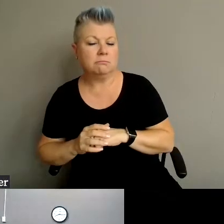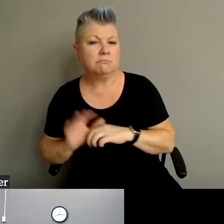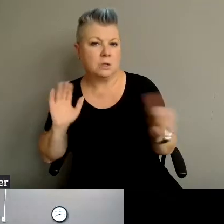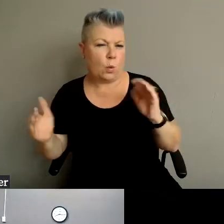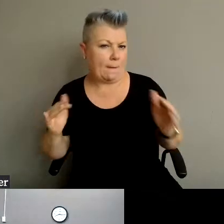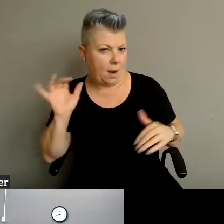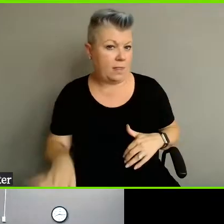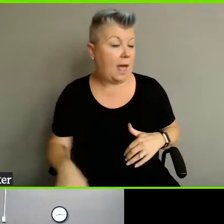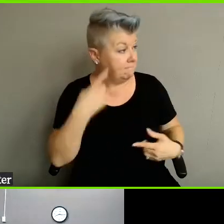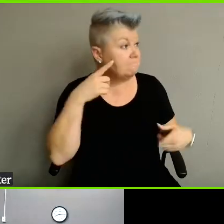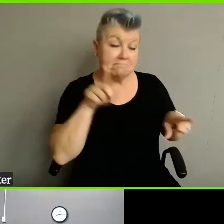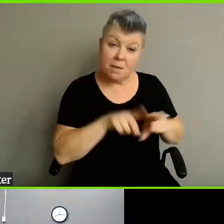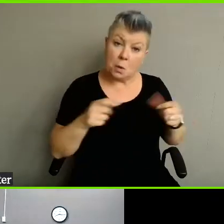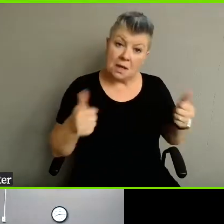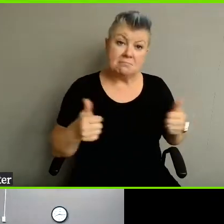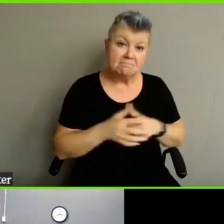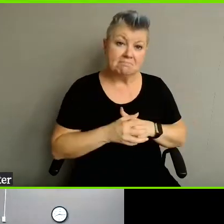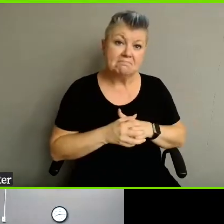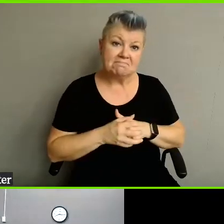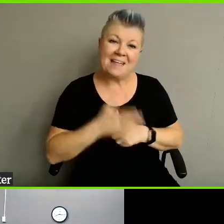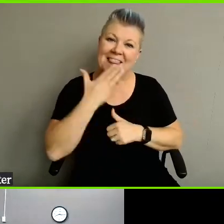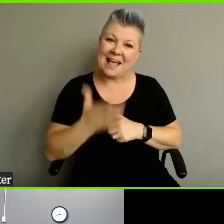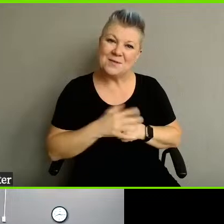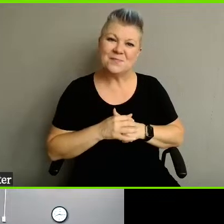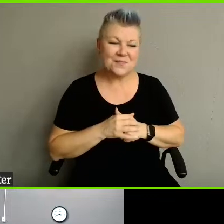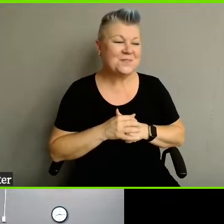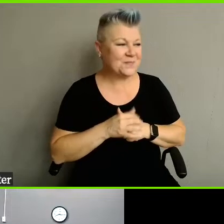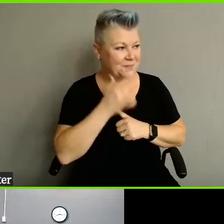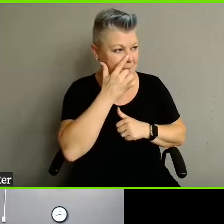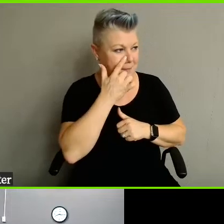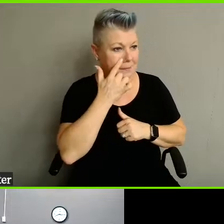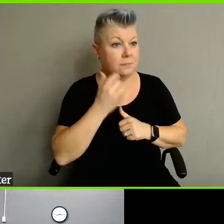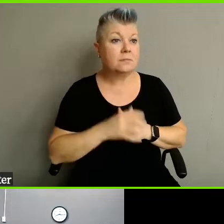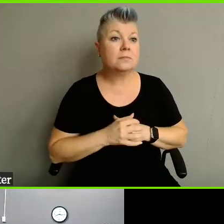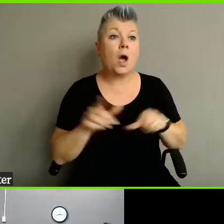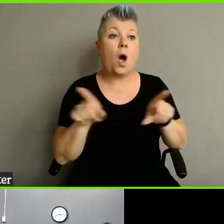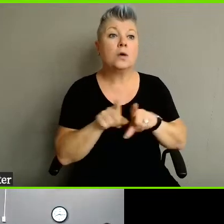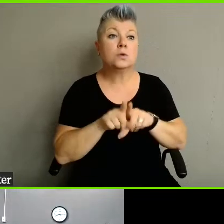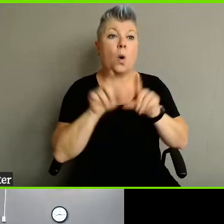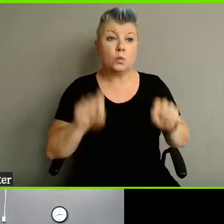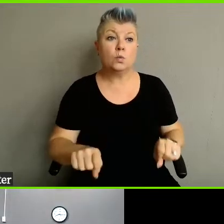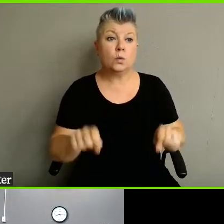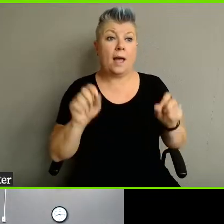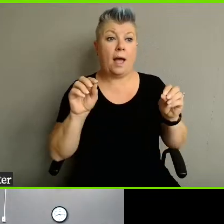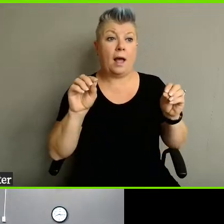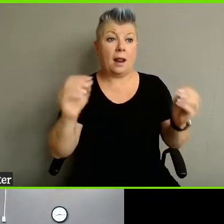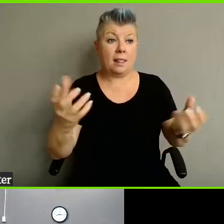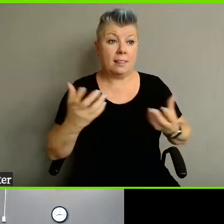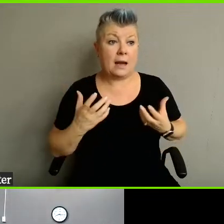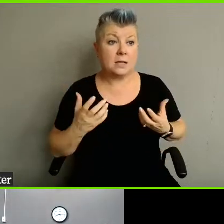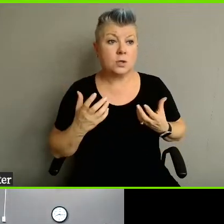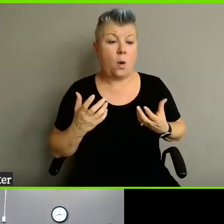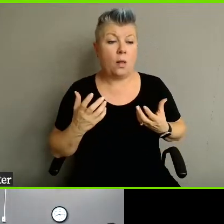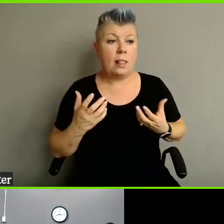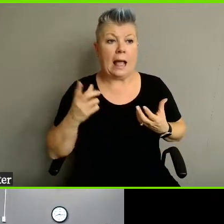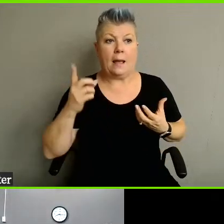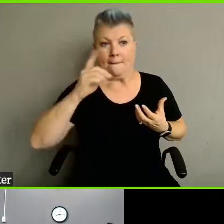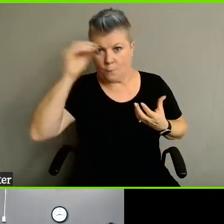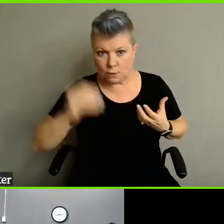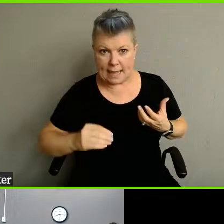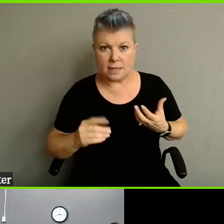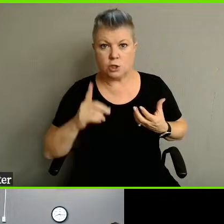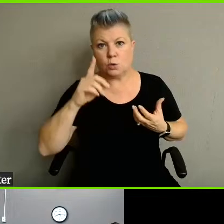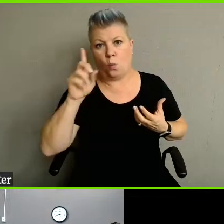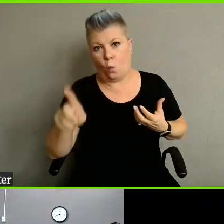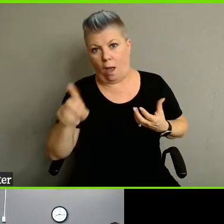94 minutes. Agreed. Thank you. You can also present this, what percent of the month? That would